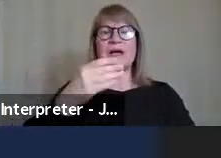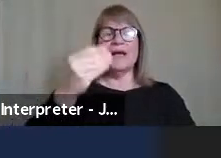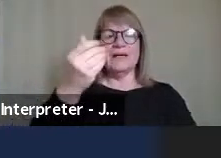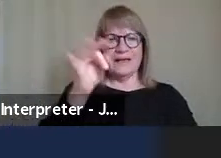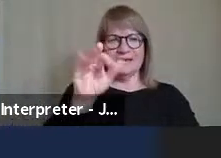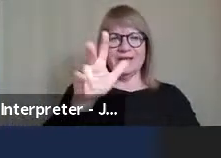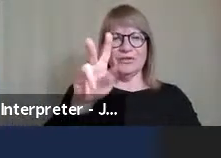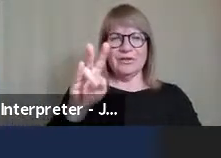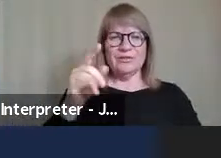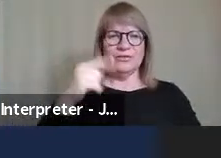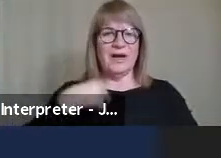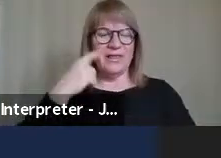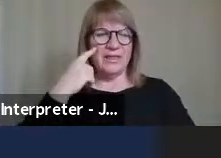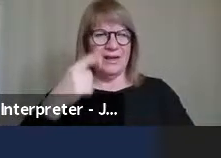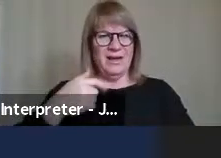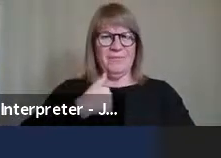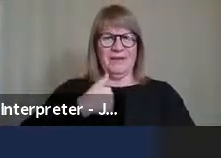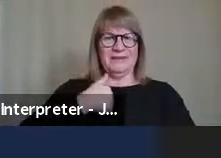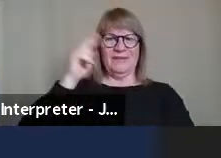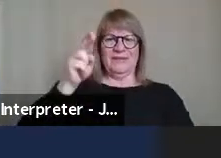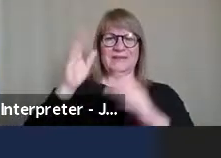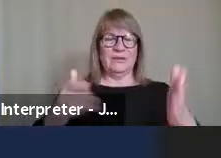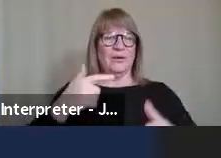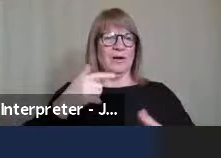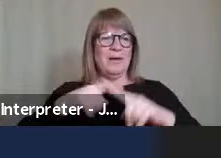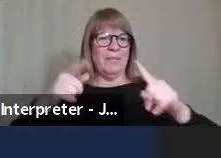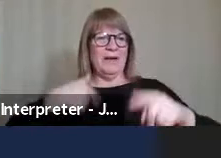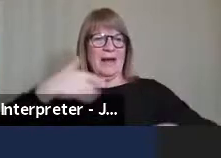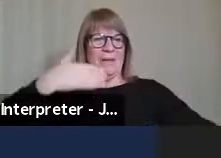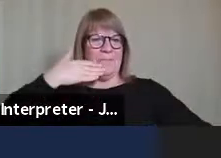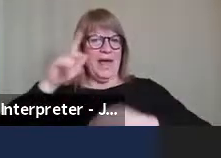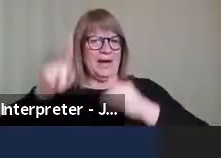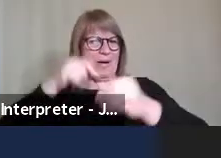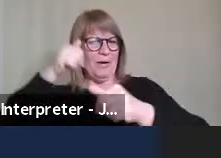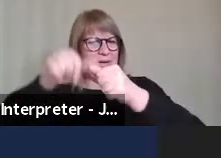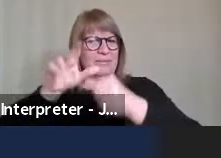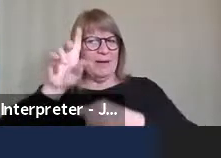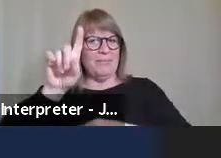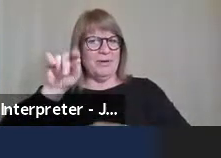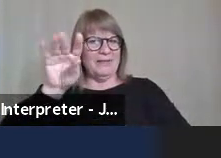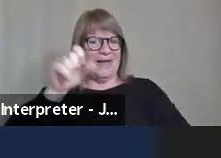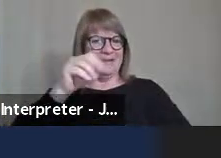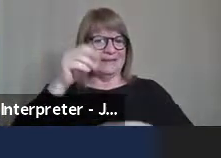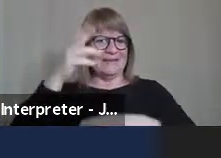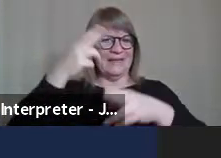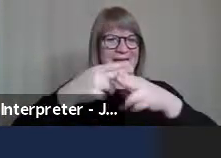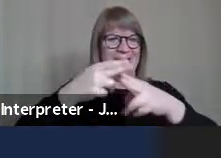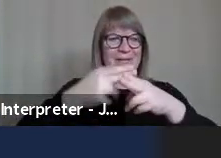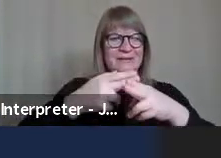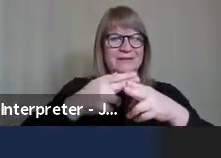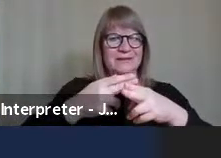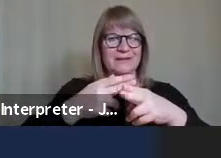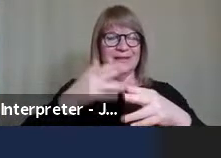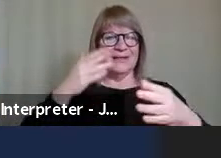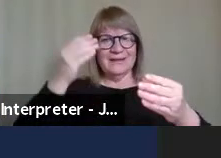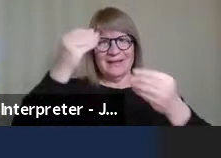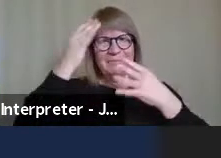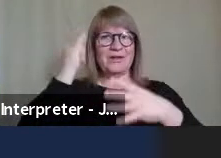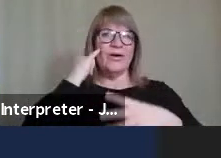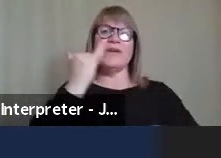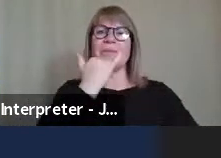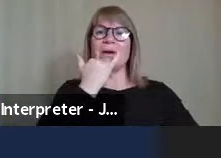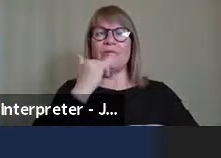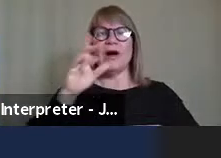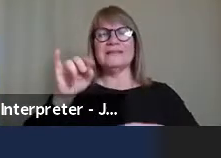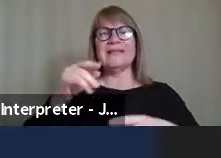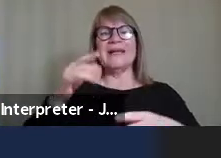um it's funny i'm a historian and bad with names and dates so uh please bear in mind if i'm a year off i think it's 1932. anyways